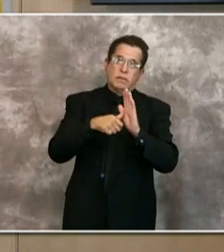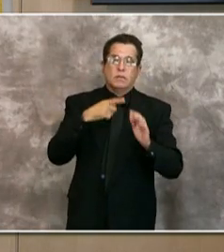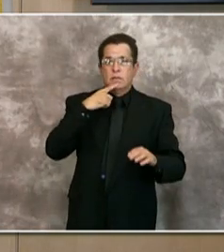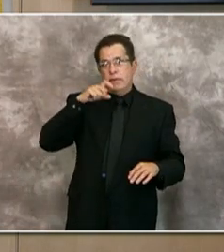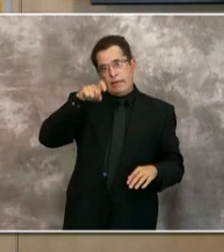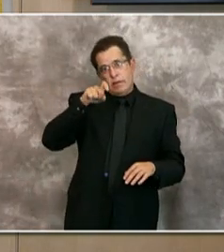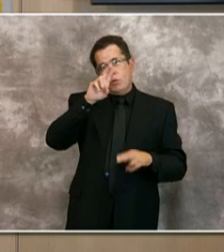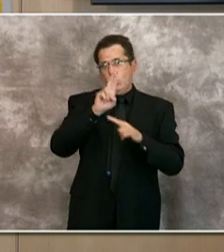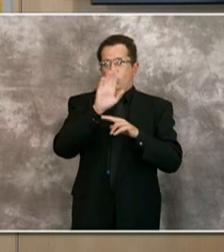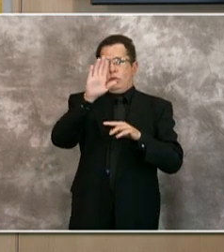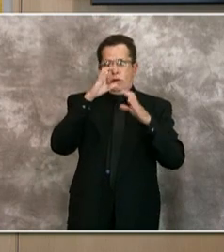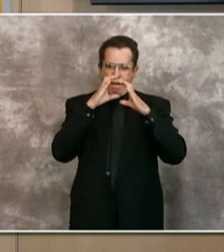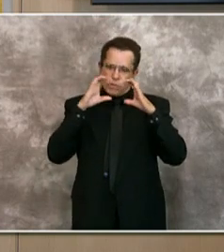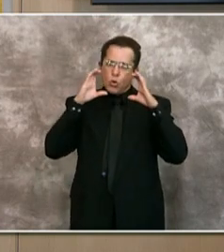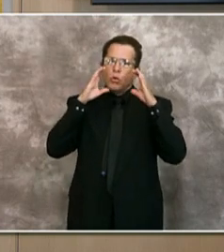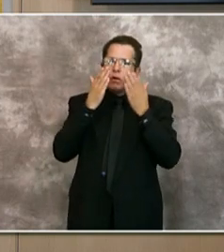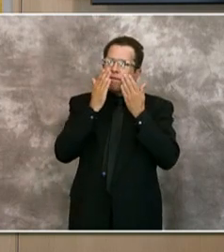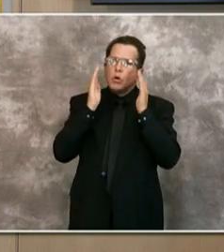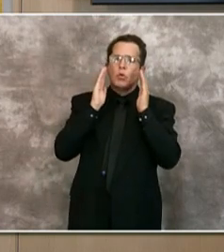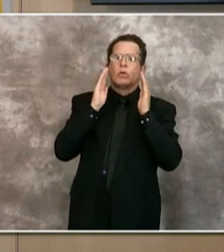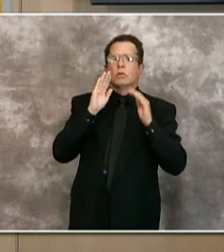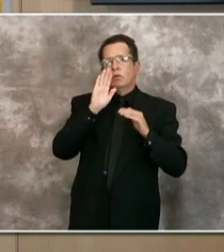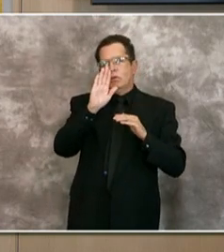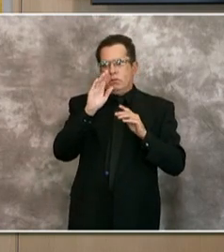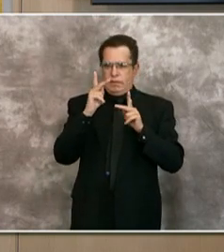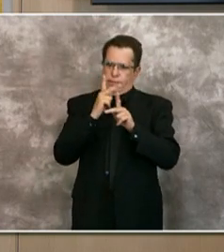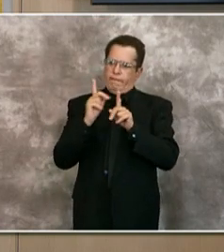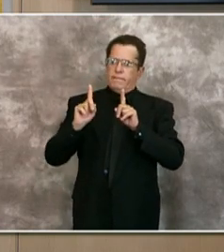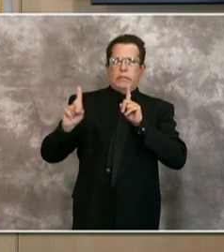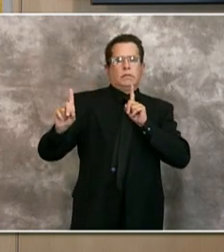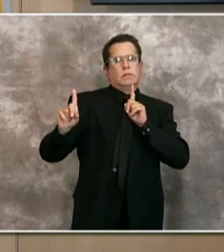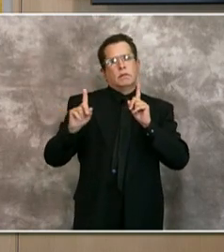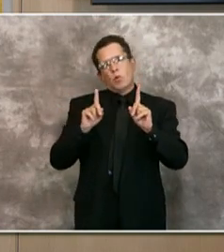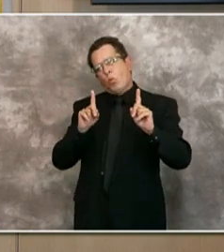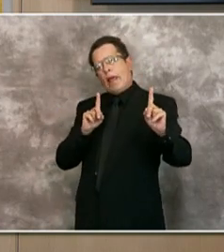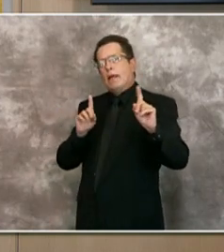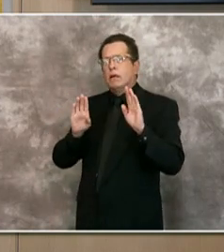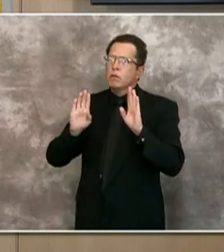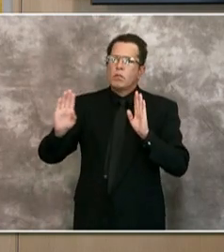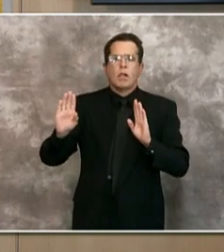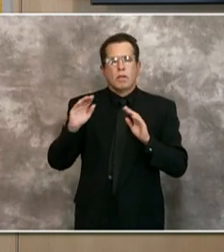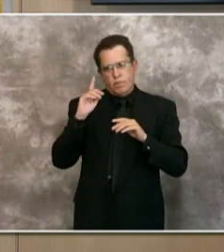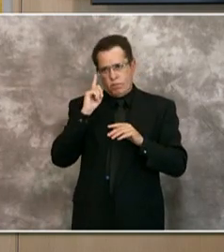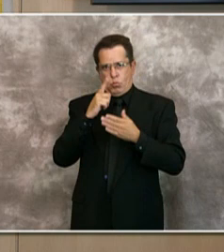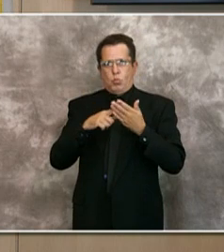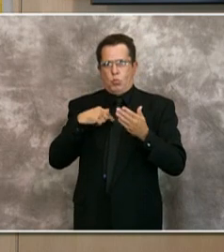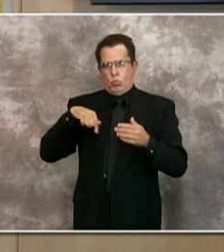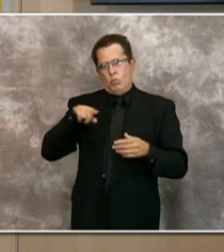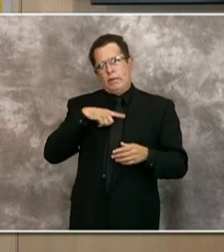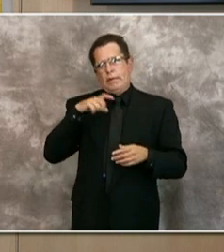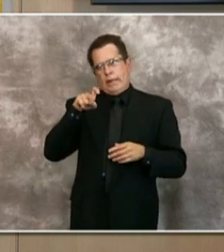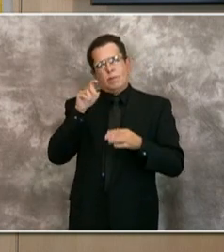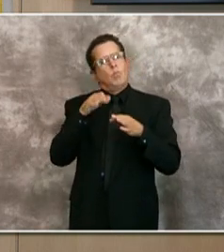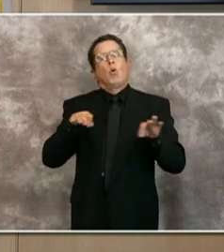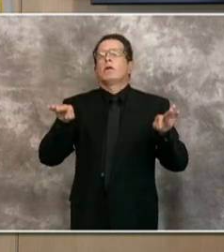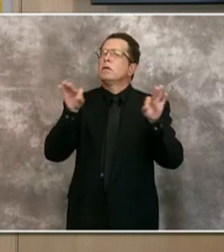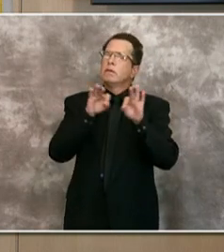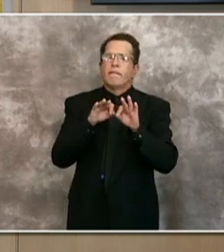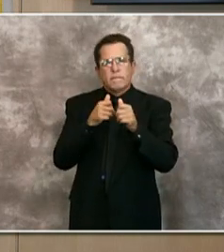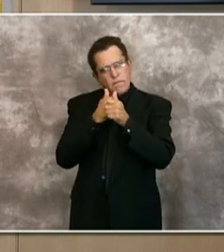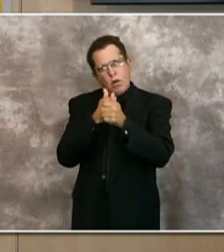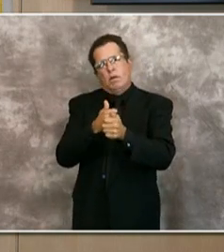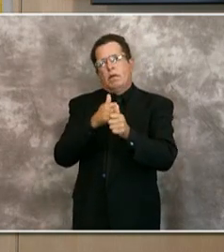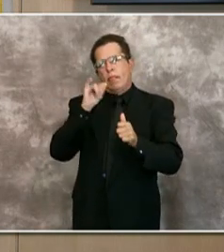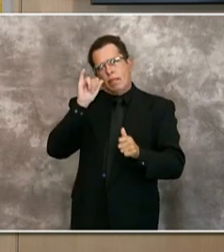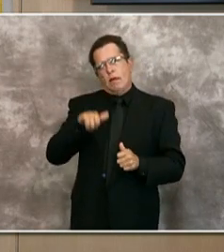for face coverings, for physical distancing, for all of the various components that we've outlined that are vital. If we do those